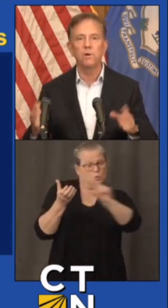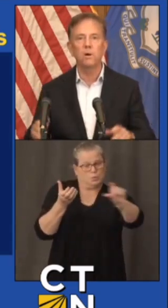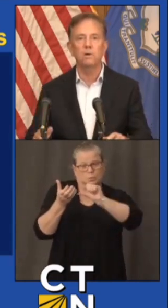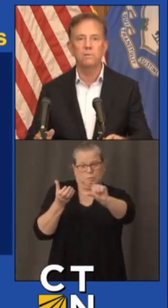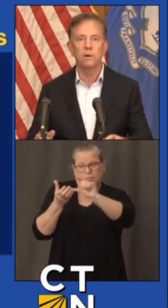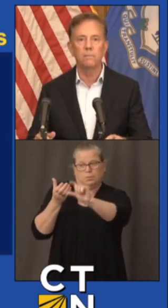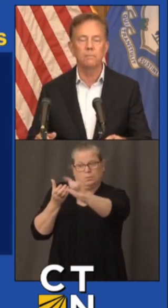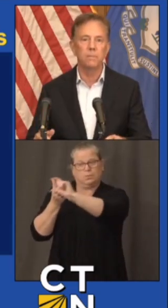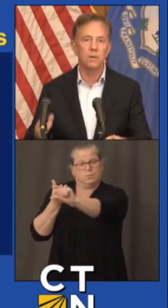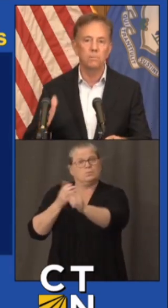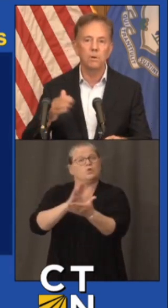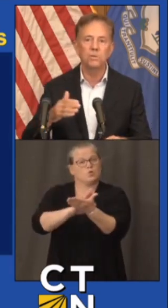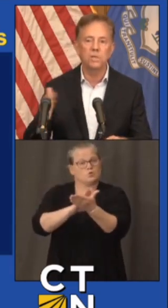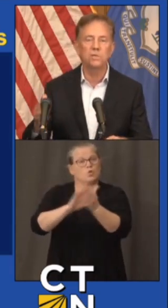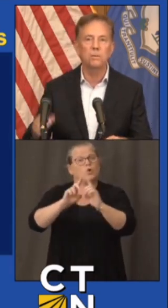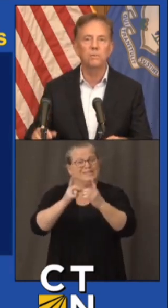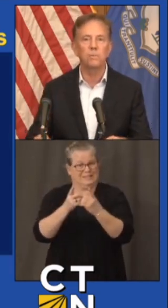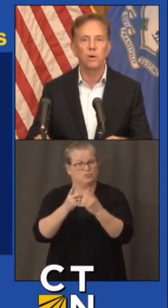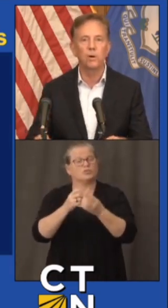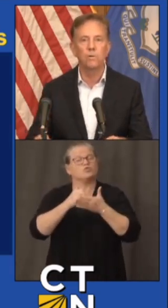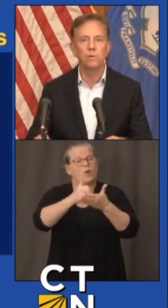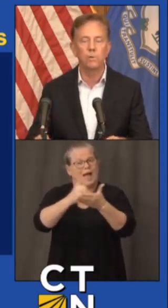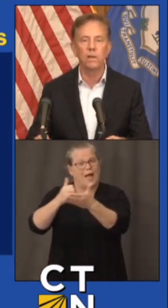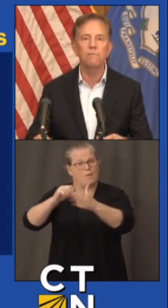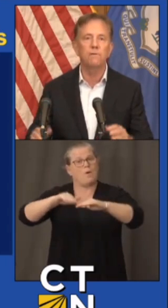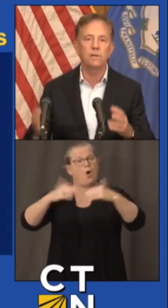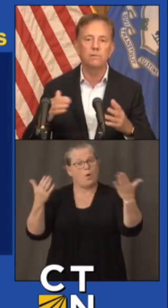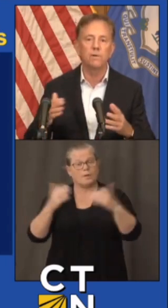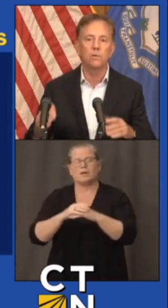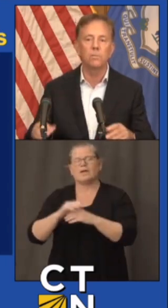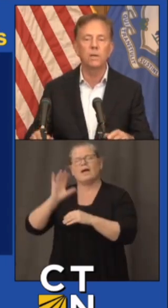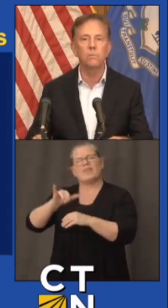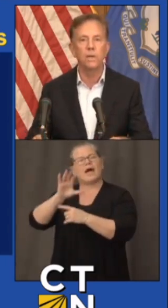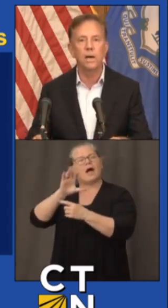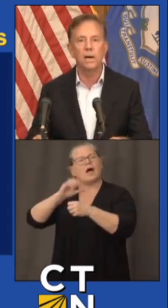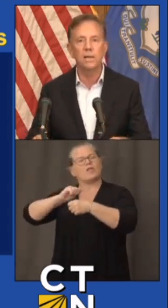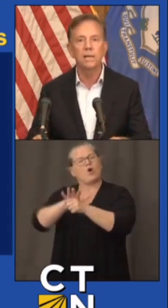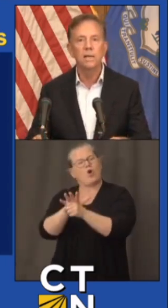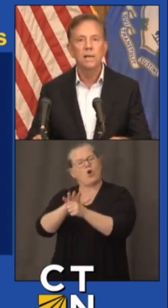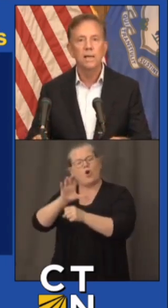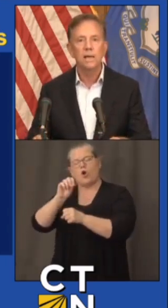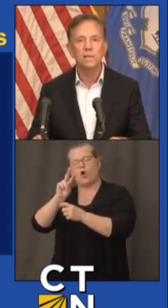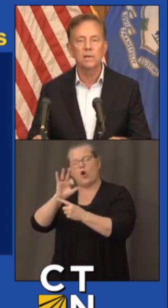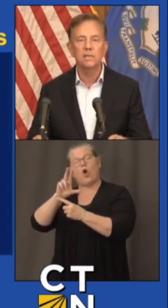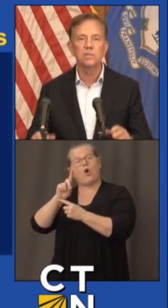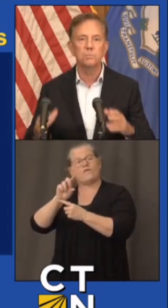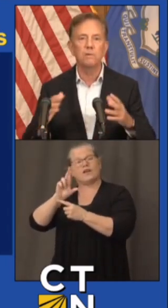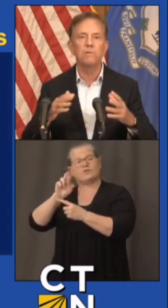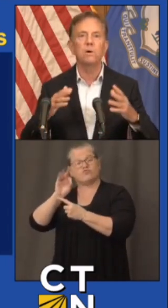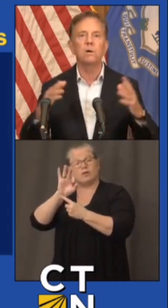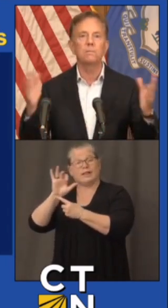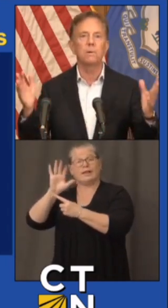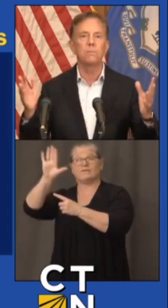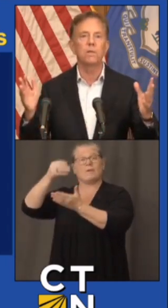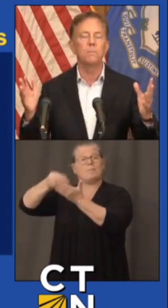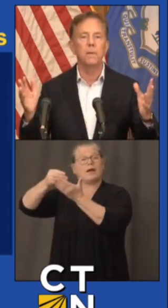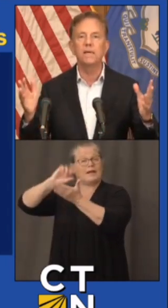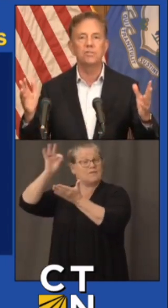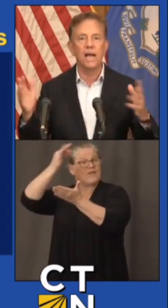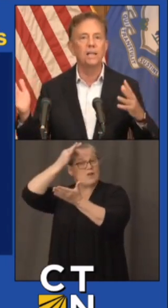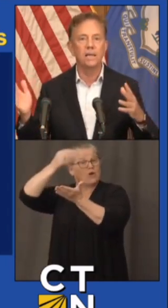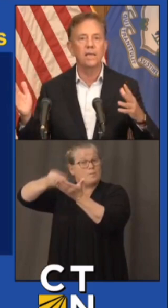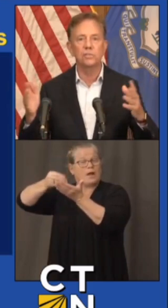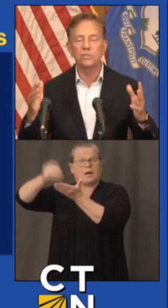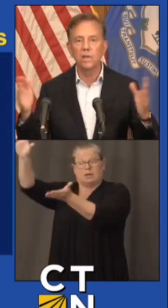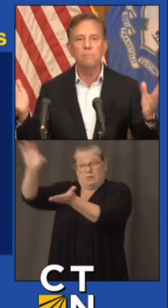by far, most of this comes from our COVID relief fund, the federal money we got, and this is by far one of the